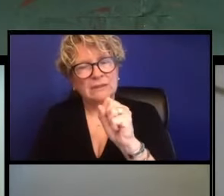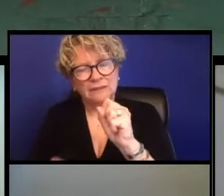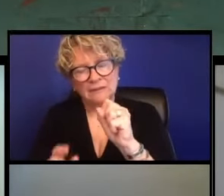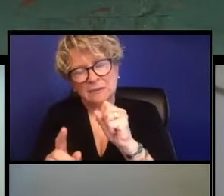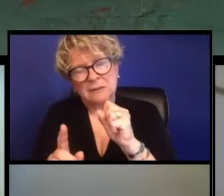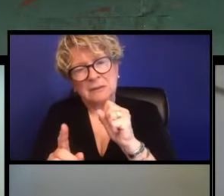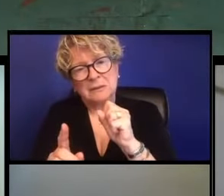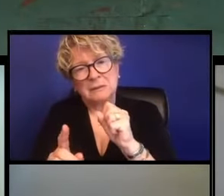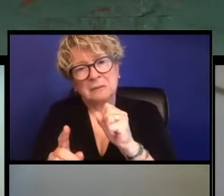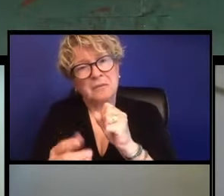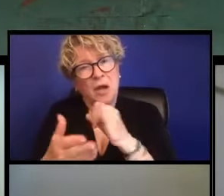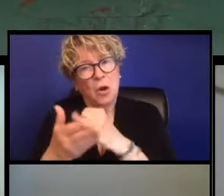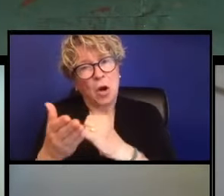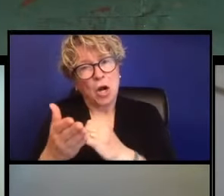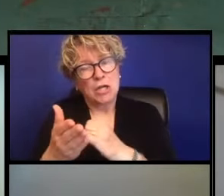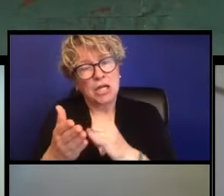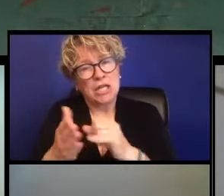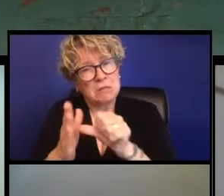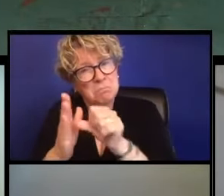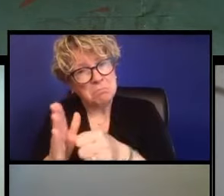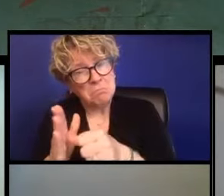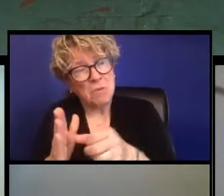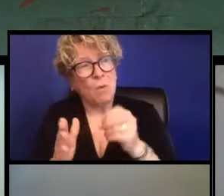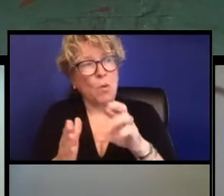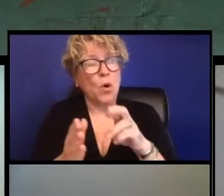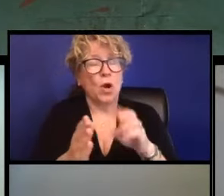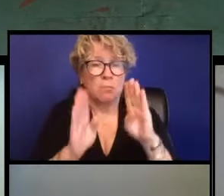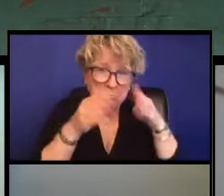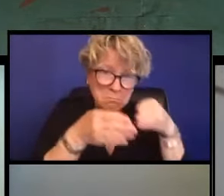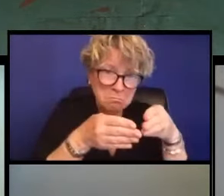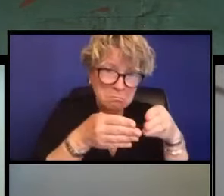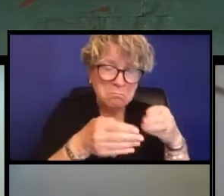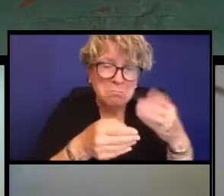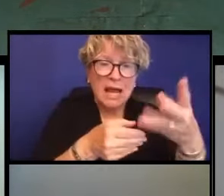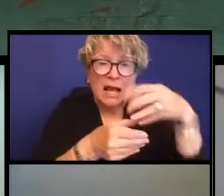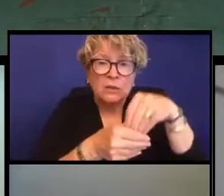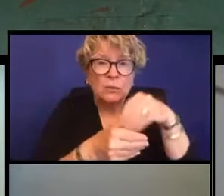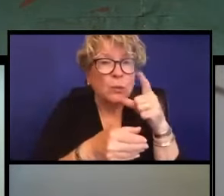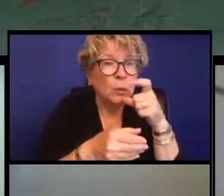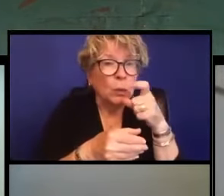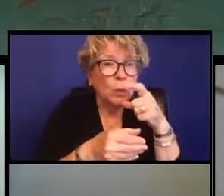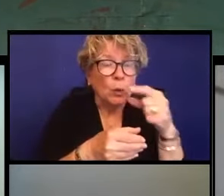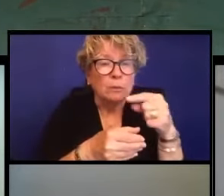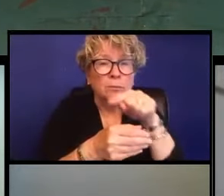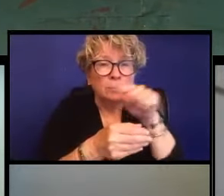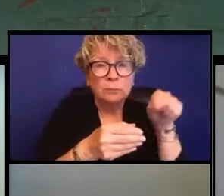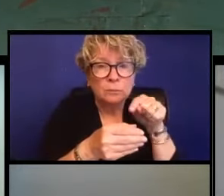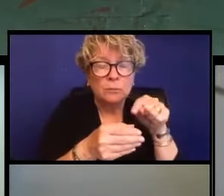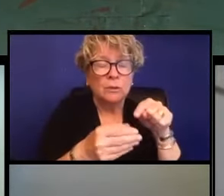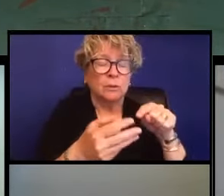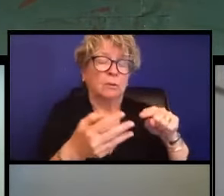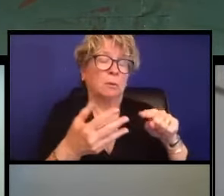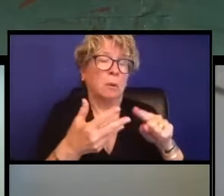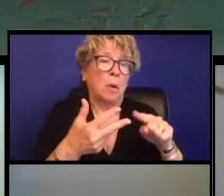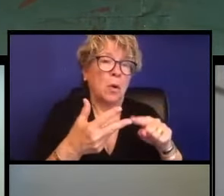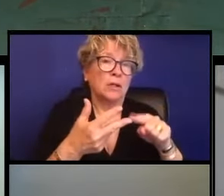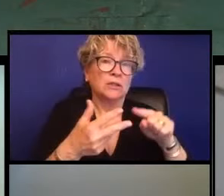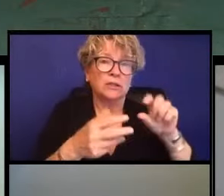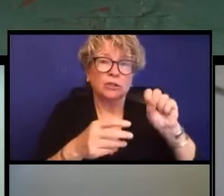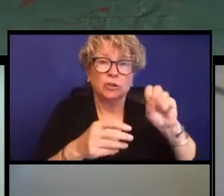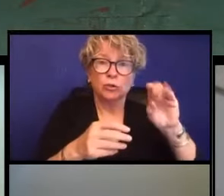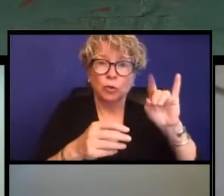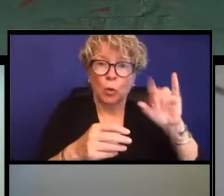maybe an inclusivity a paradigm behind them, or social issues.